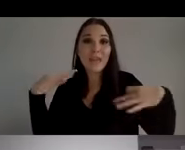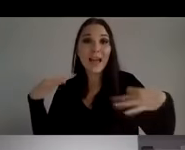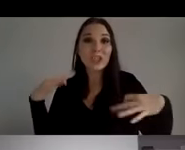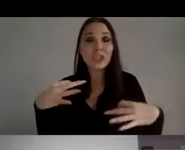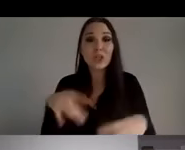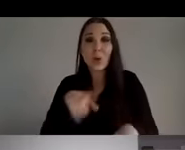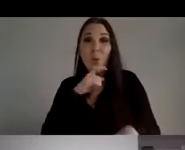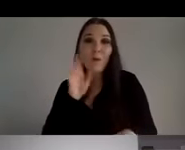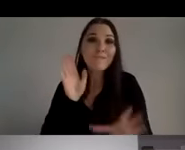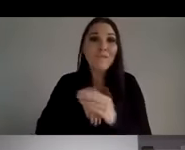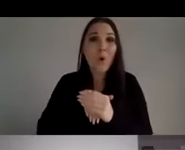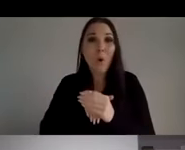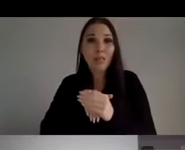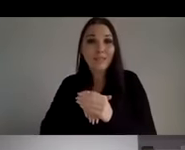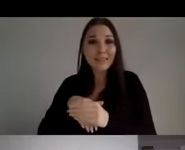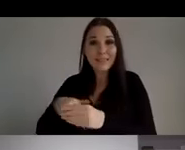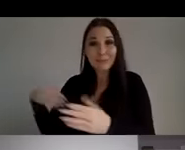involve? How long does it take?